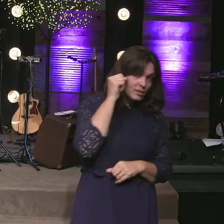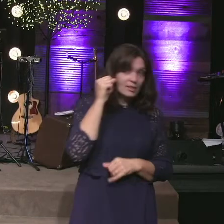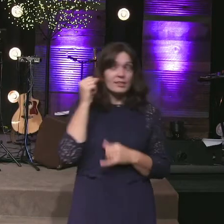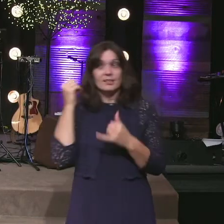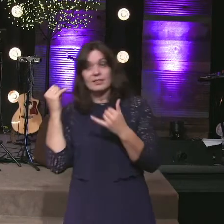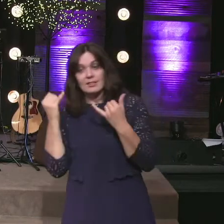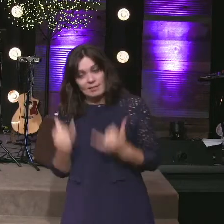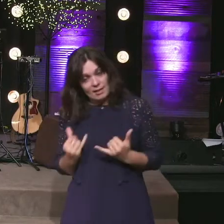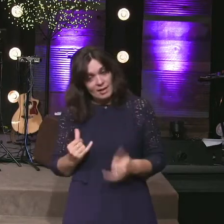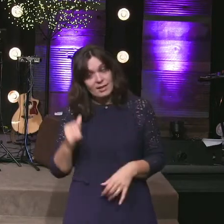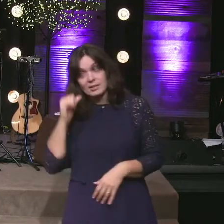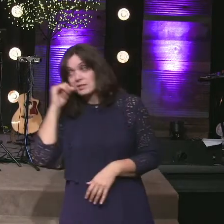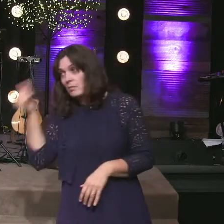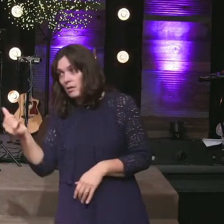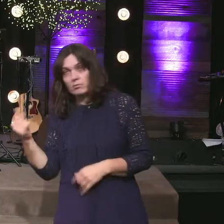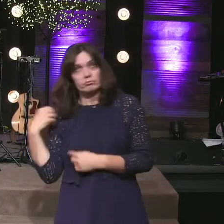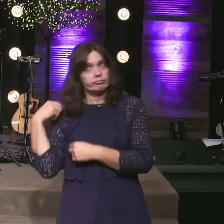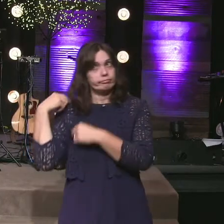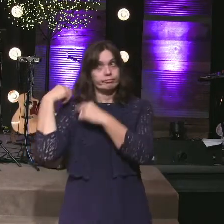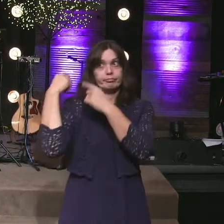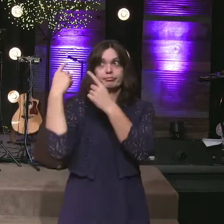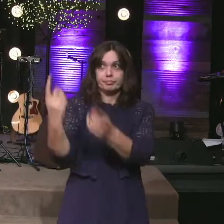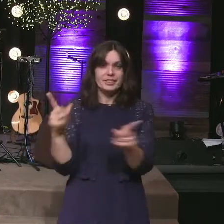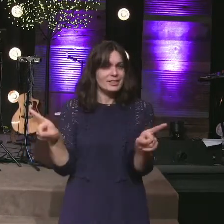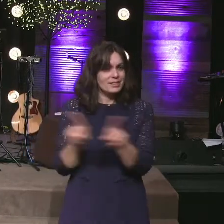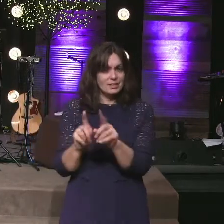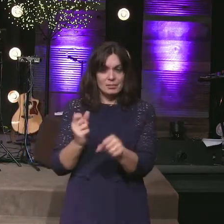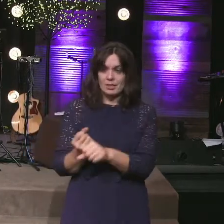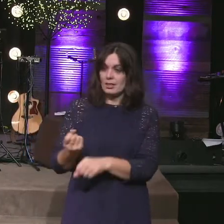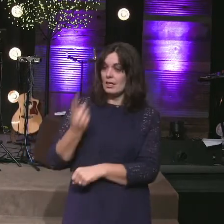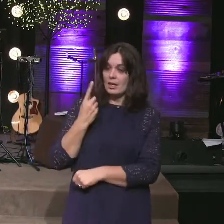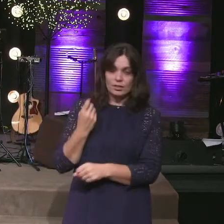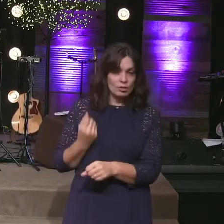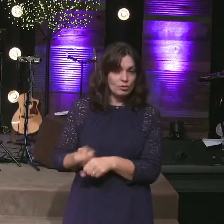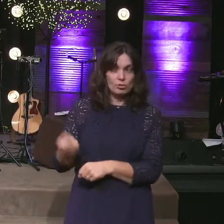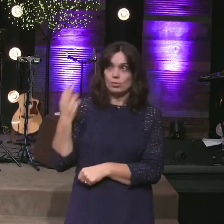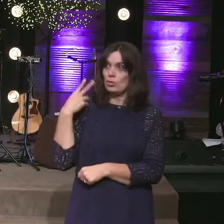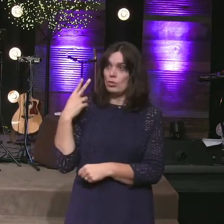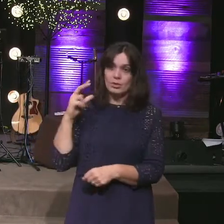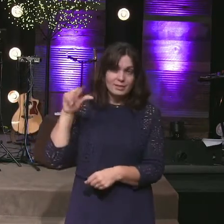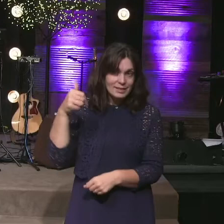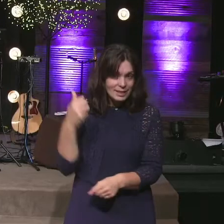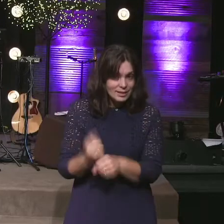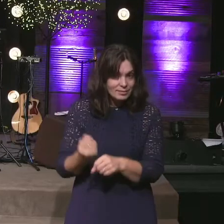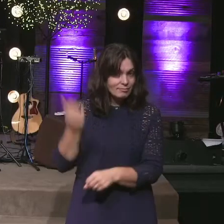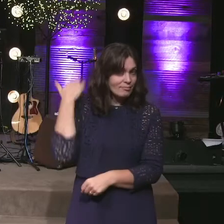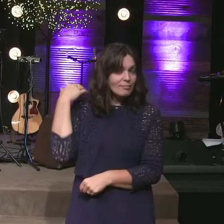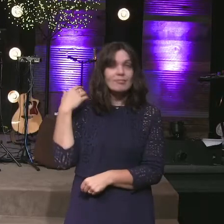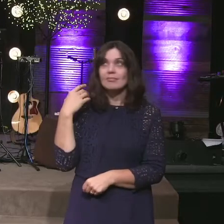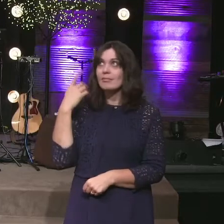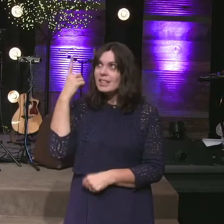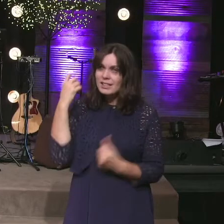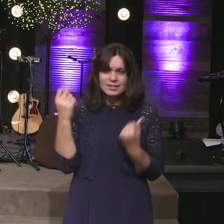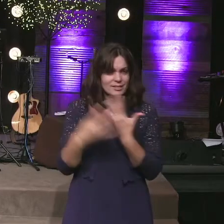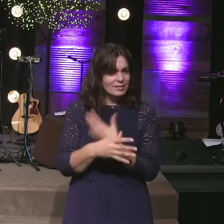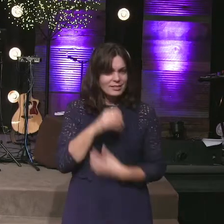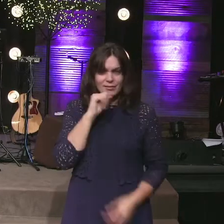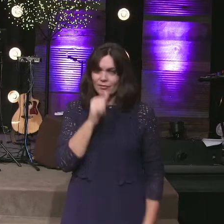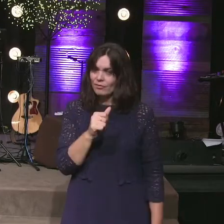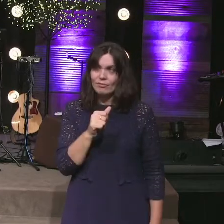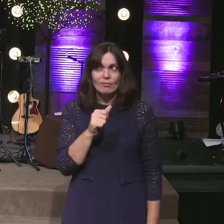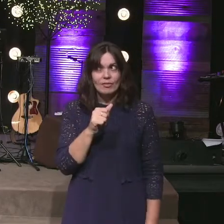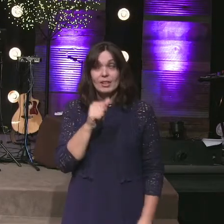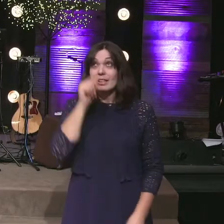today as the same God we served last year and the year before and 10 years ago. He's not afraid. He's